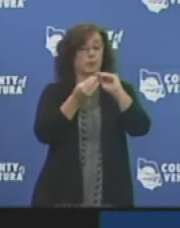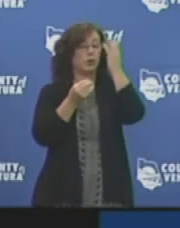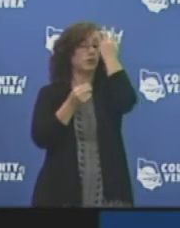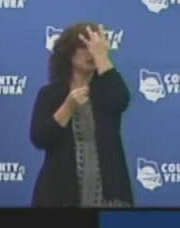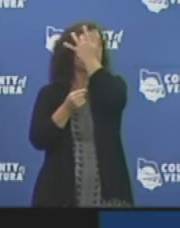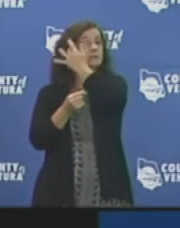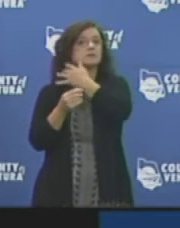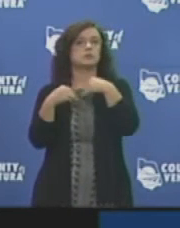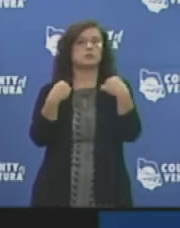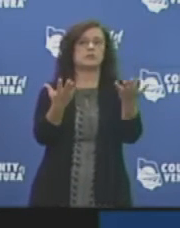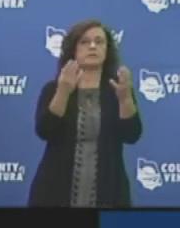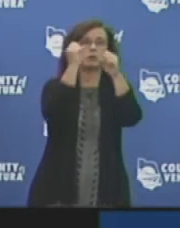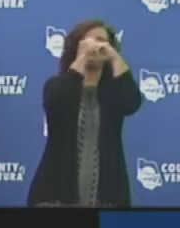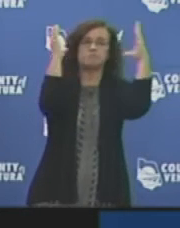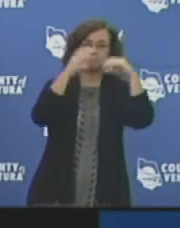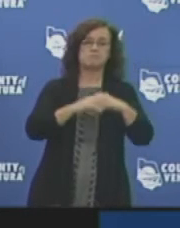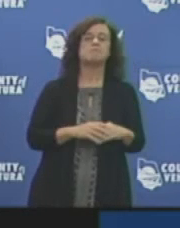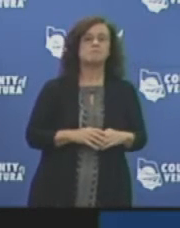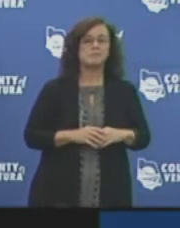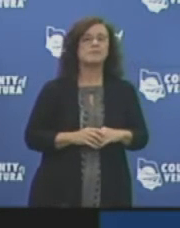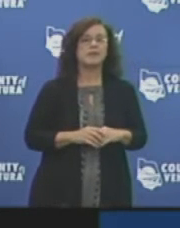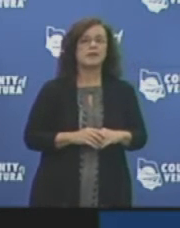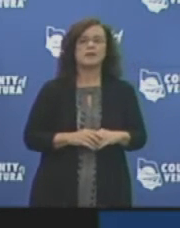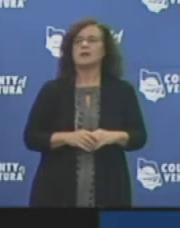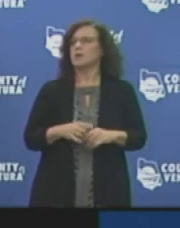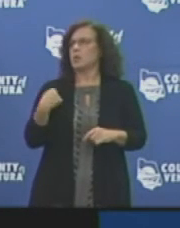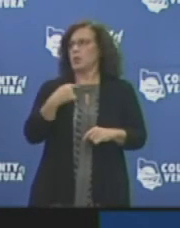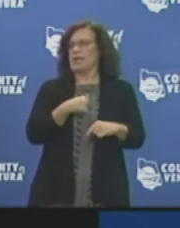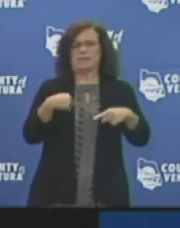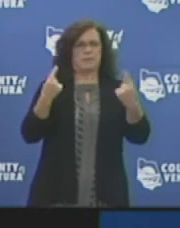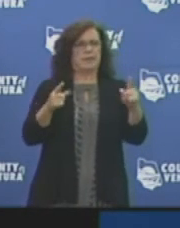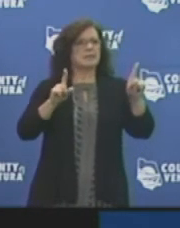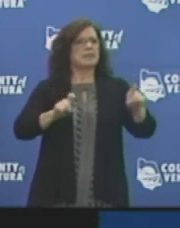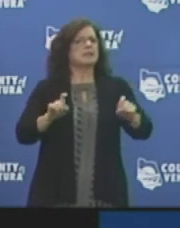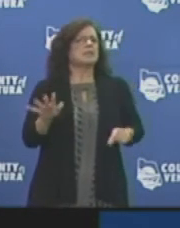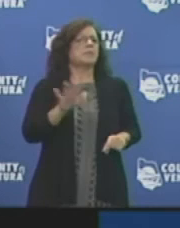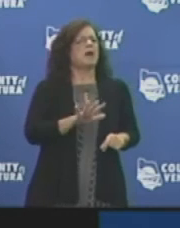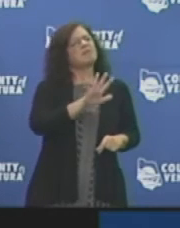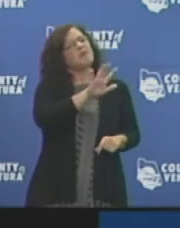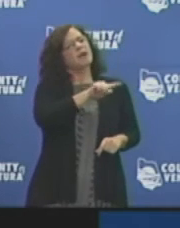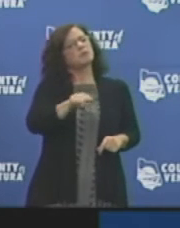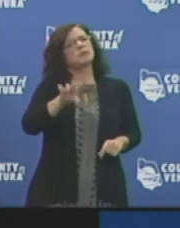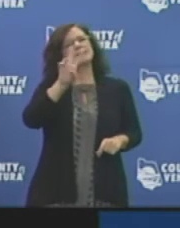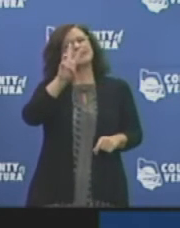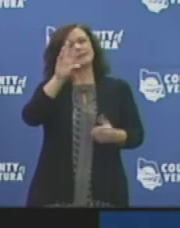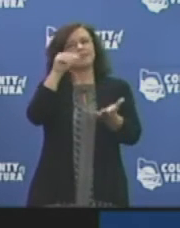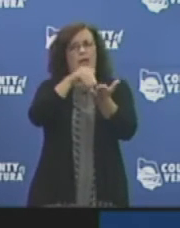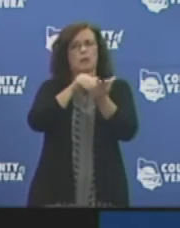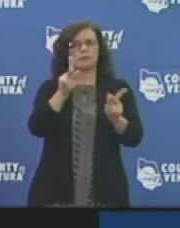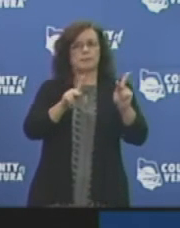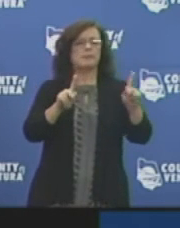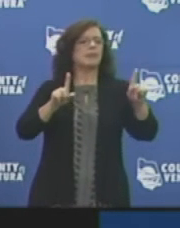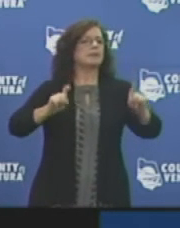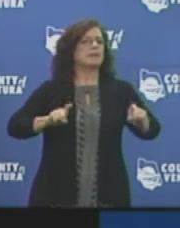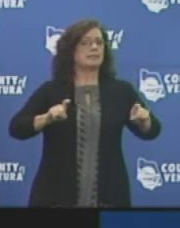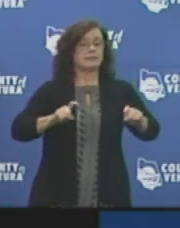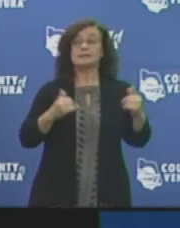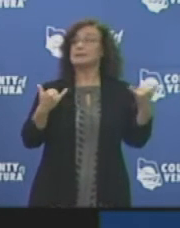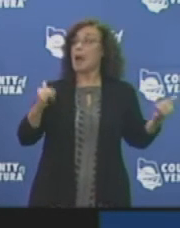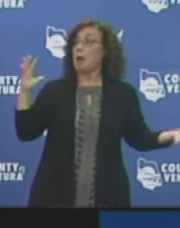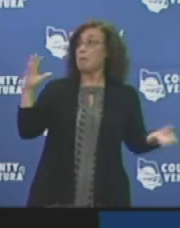idea, we've been doing about 5,000 or 6,000 tests a week. Now you can see we're up to